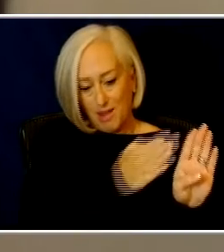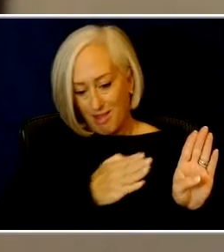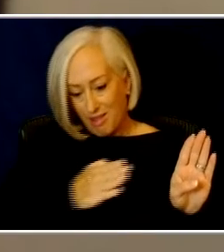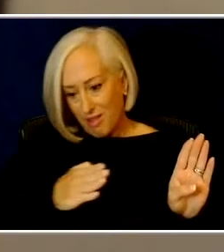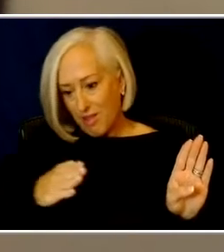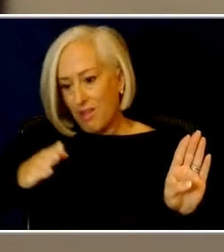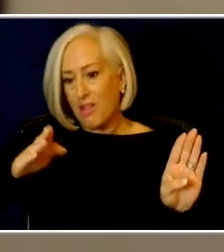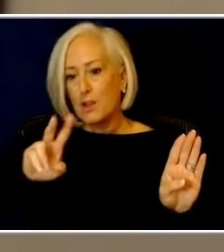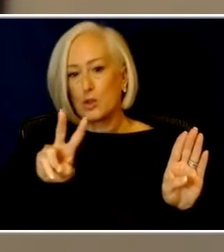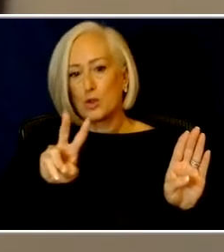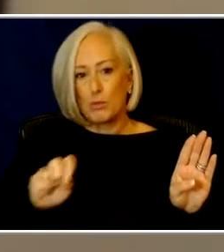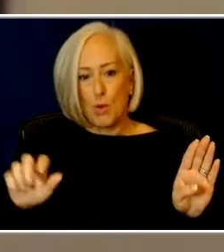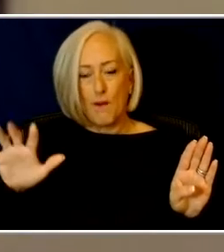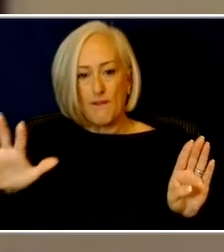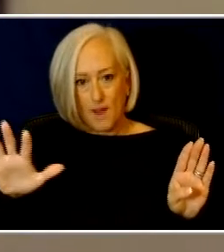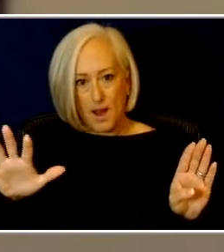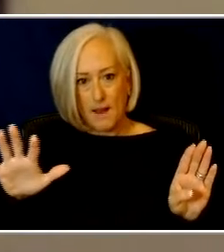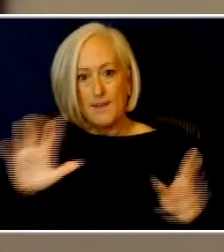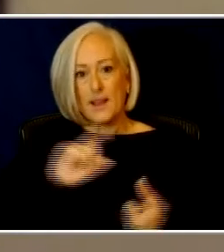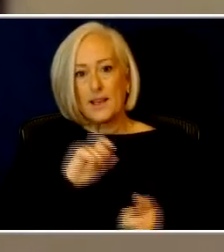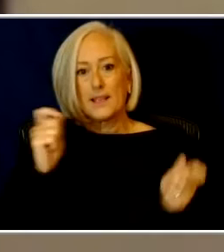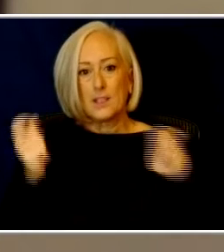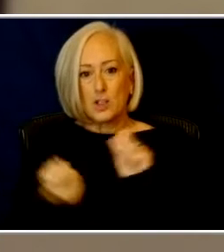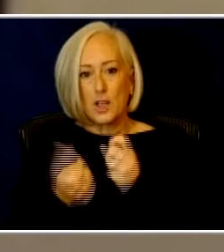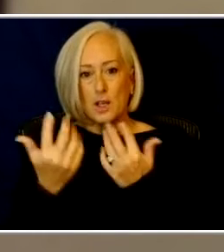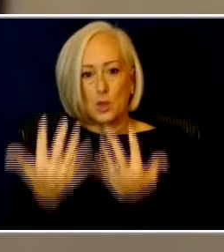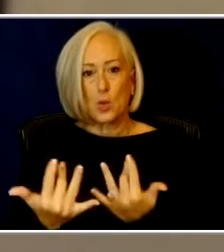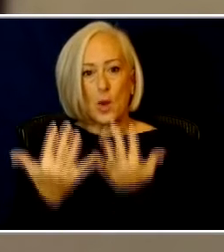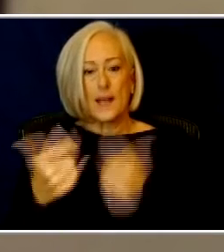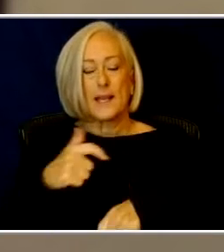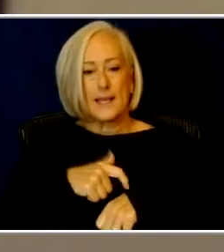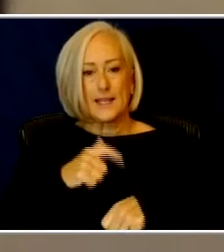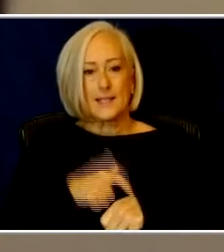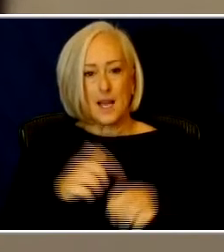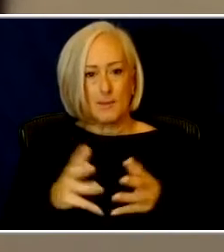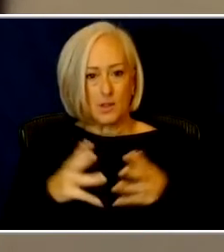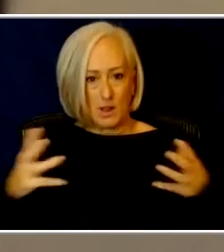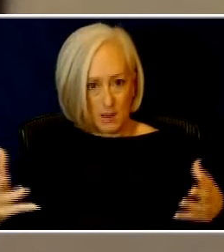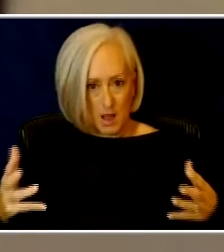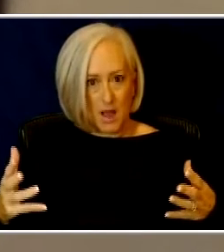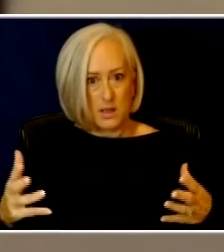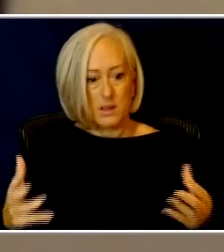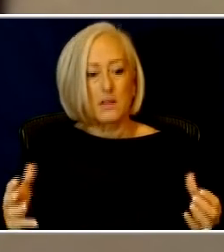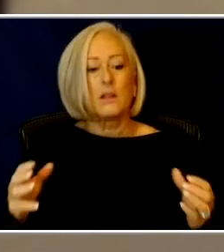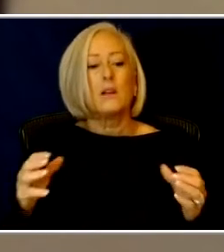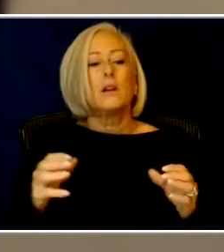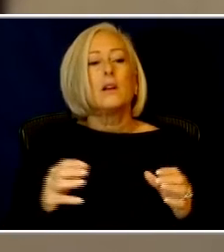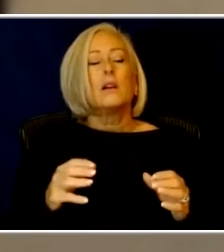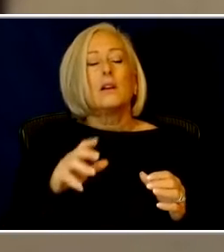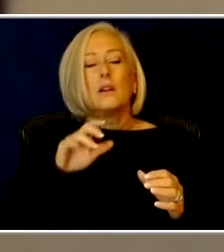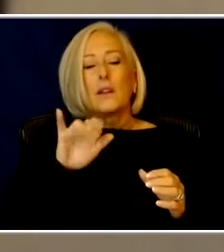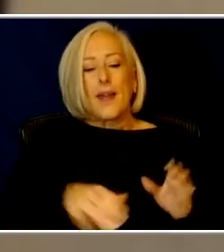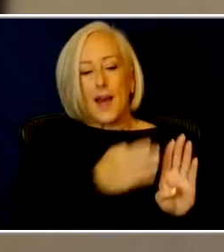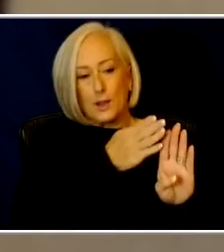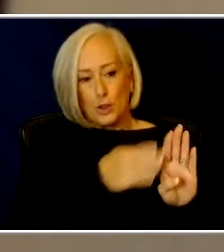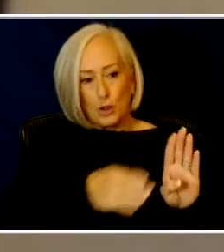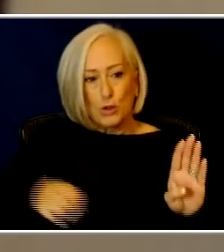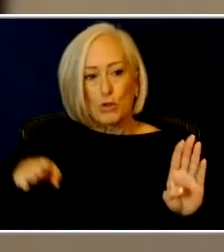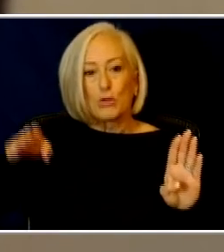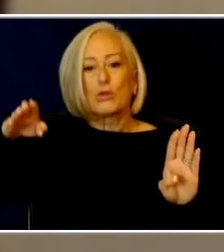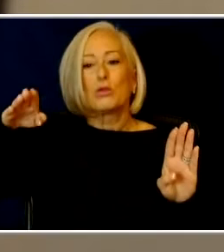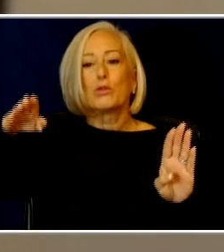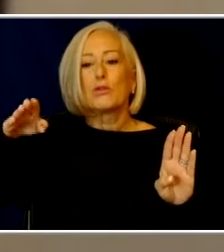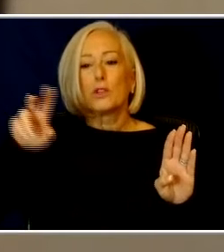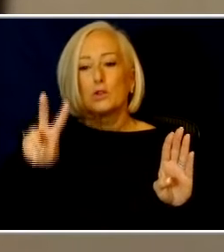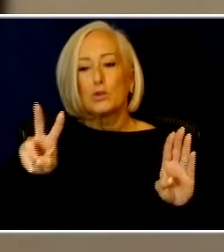that it begins to change the waiting times very significantly. It's a logarithmic curve. And as we get close to